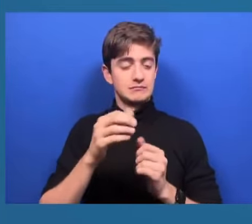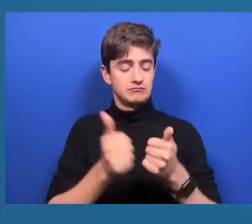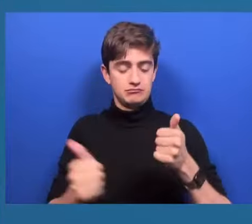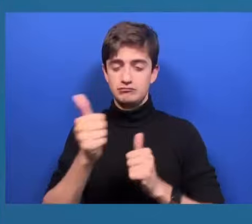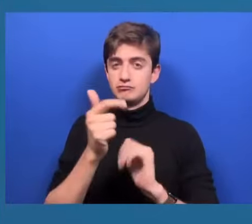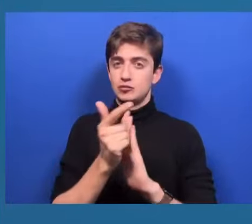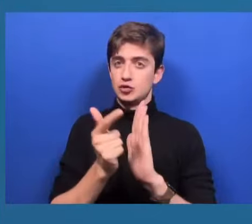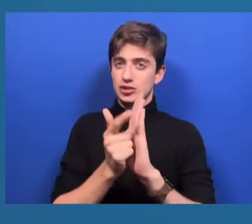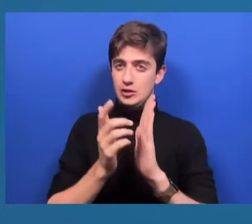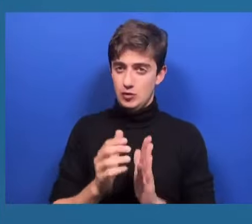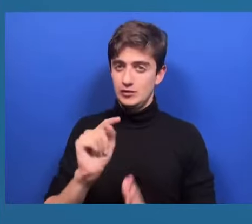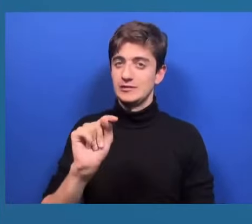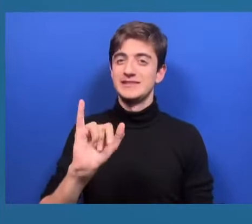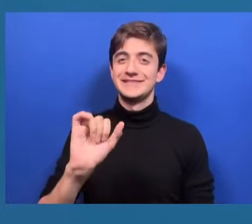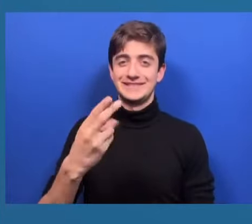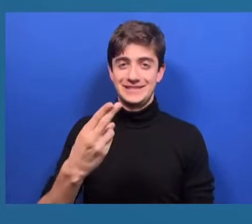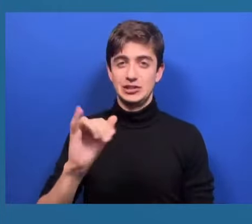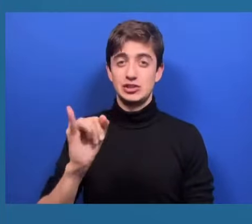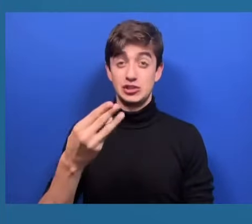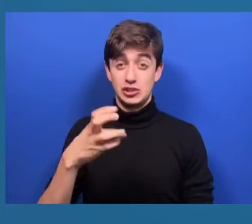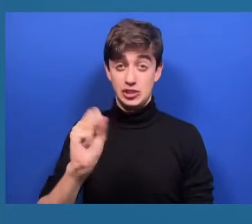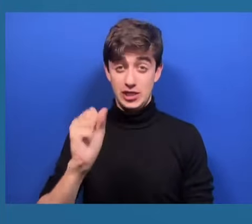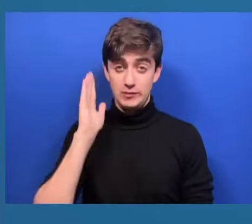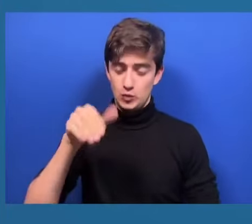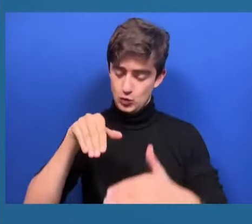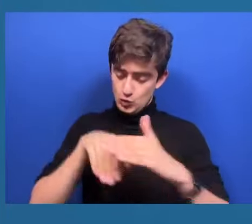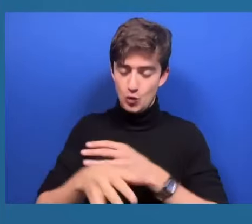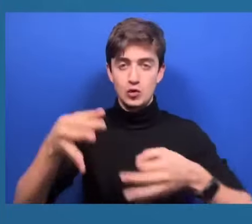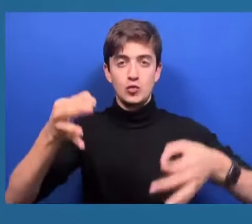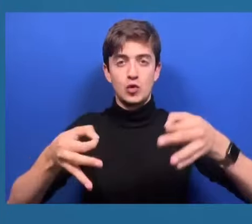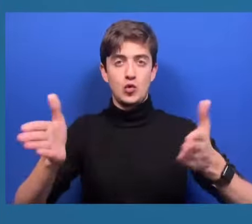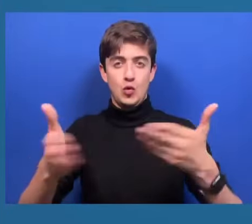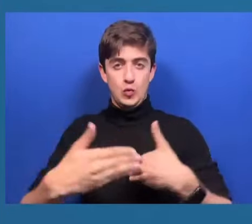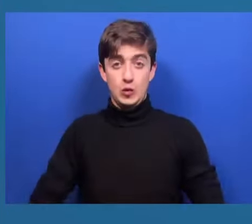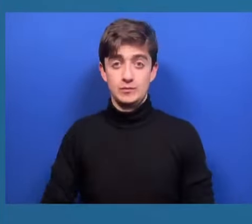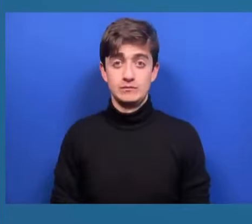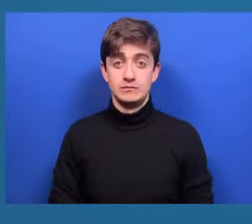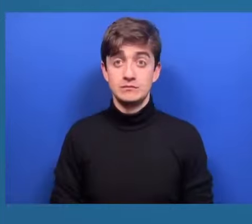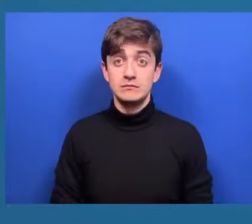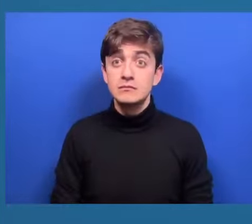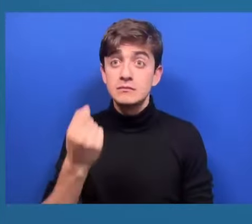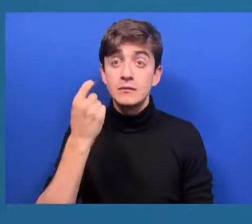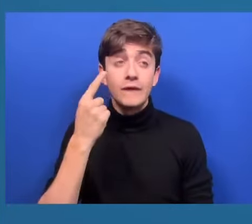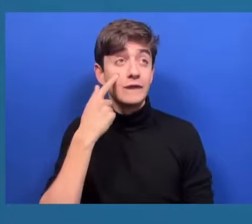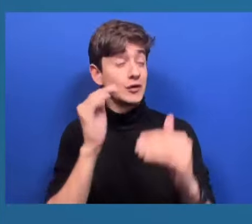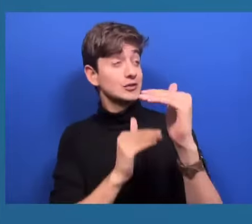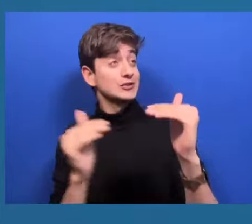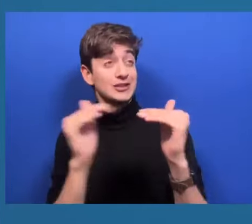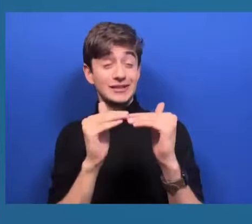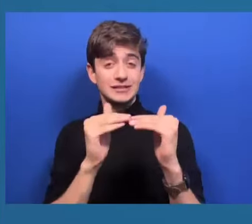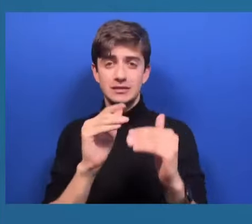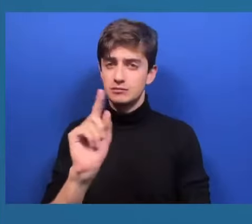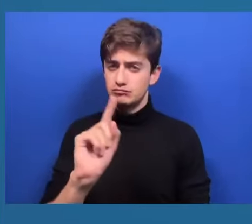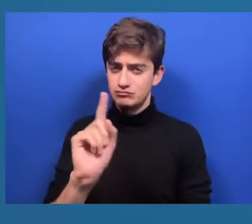James, will walk into a courtroom not to pursue justice